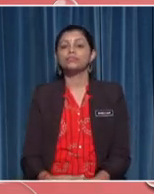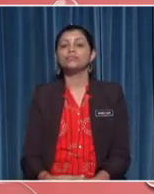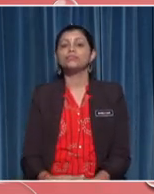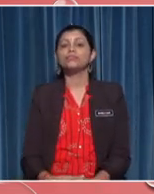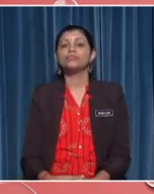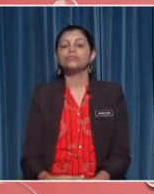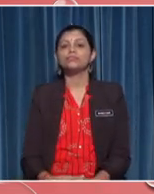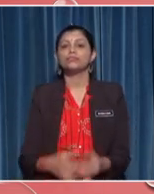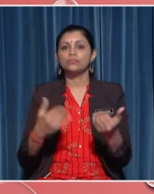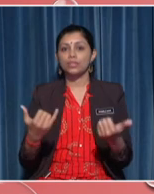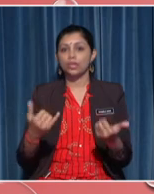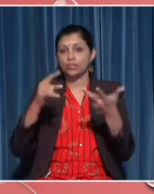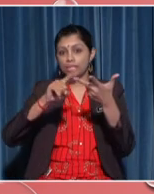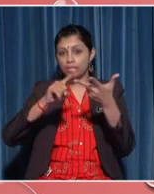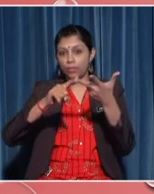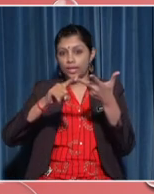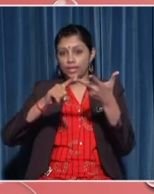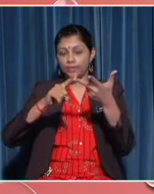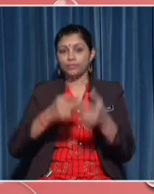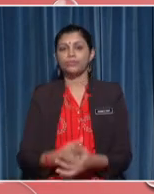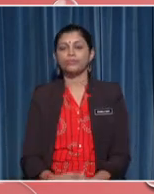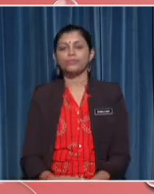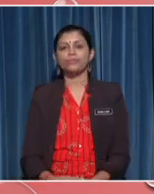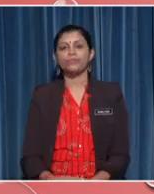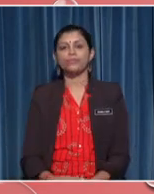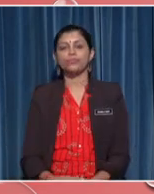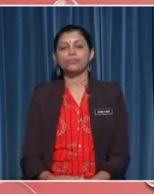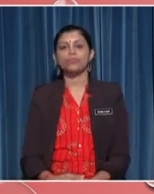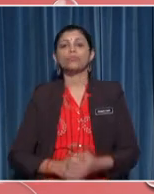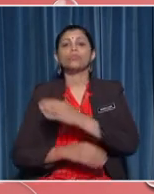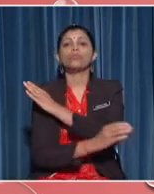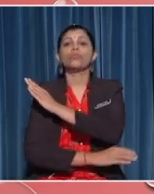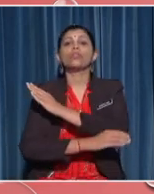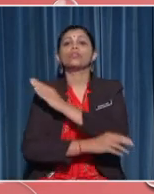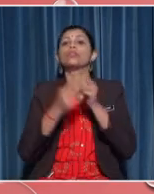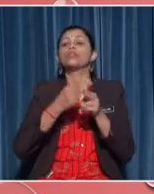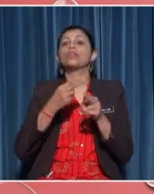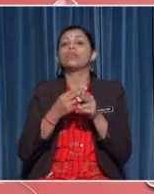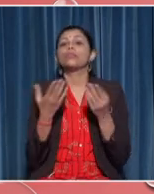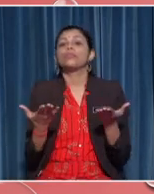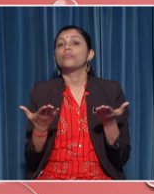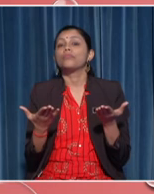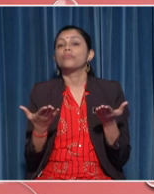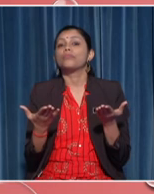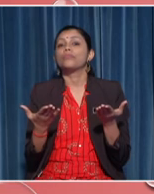Look at this money. Can you guess which country has this money?